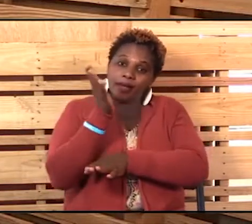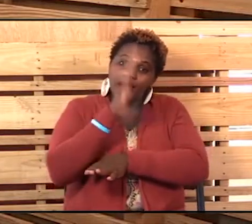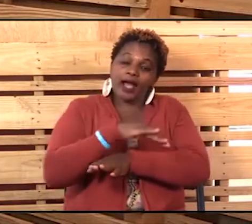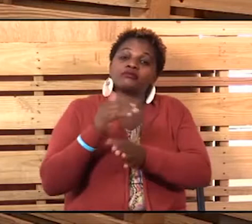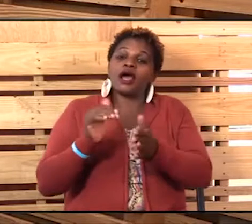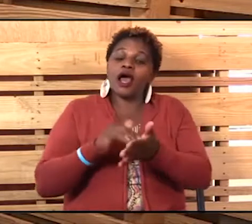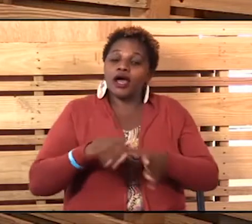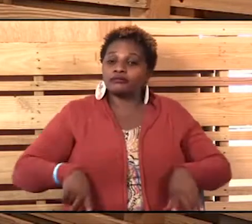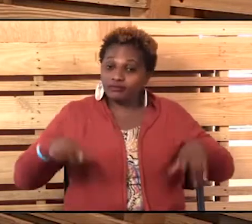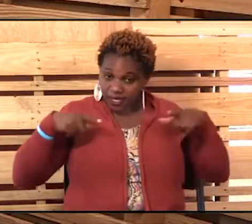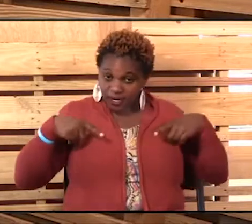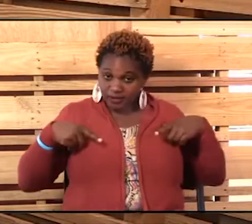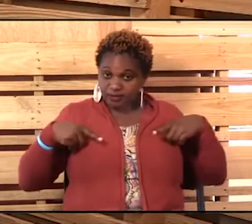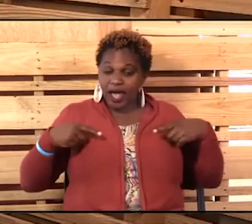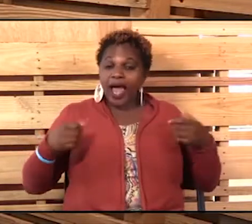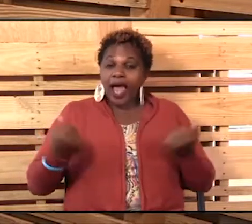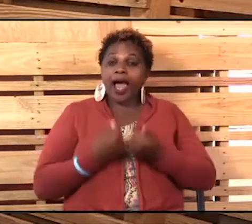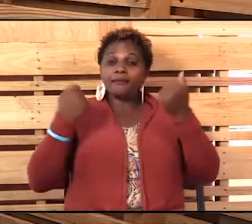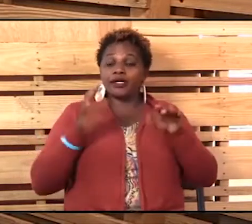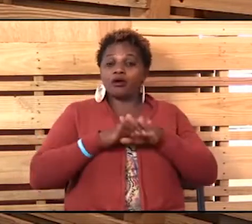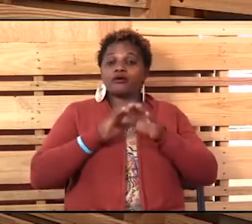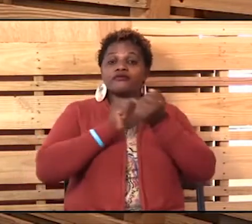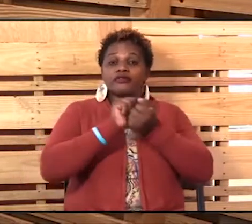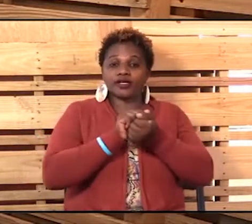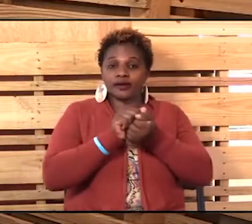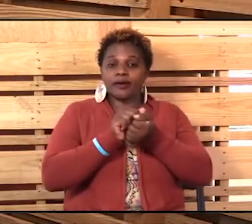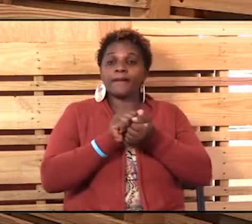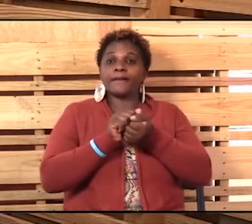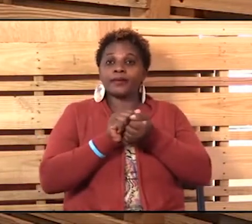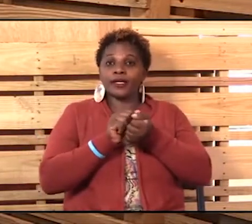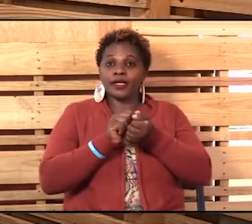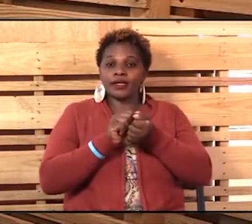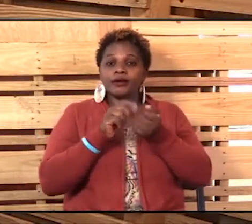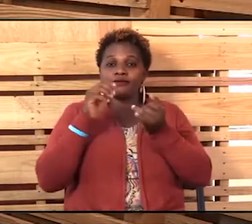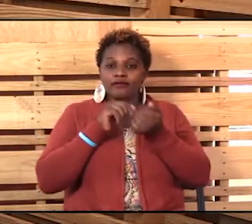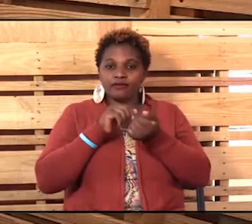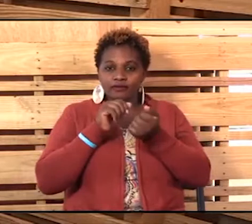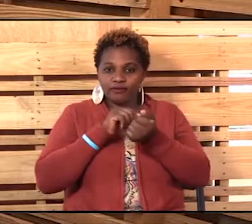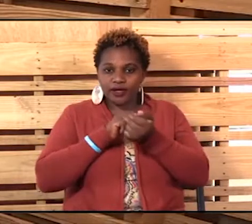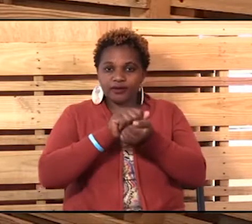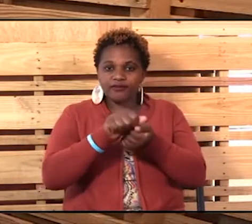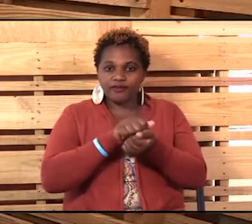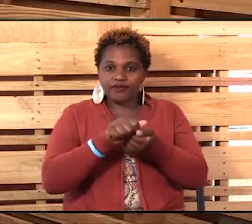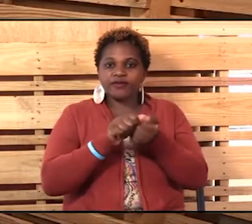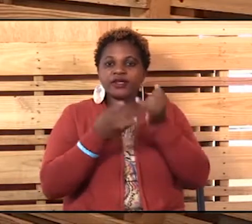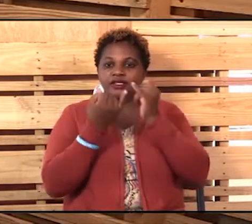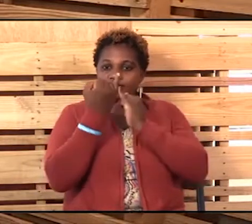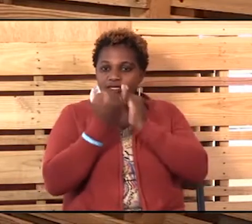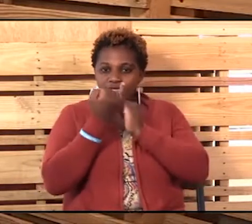rise again. Now, this had happened on Friday. Can we count how many days these were? There was